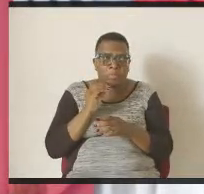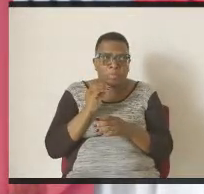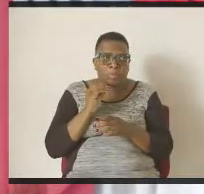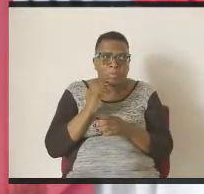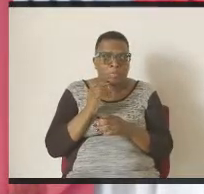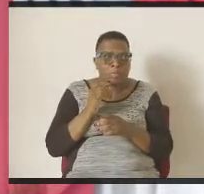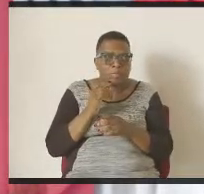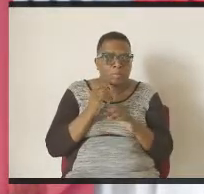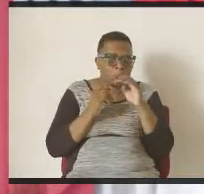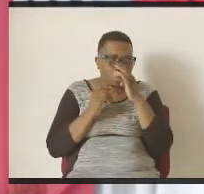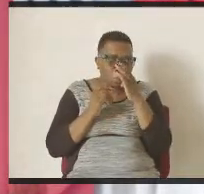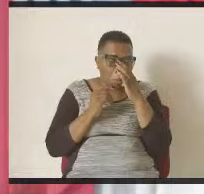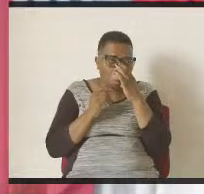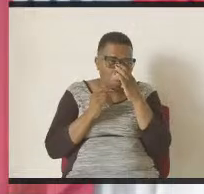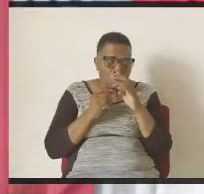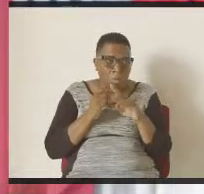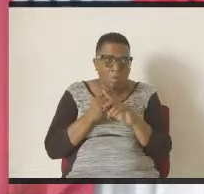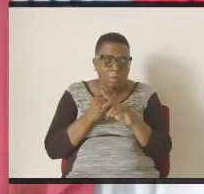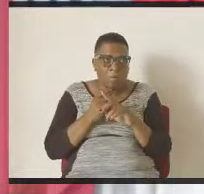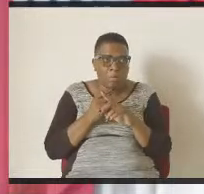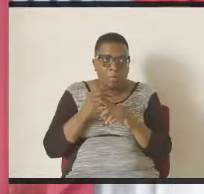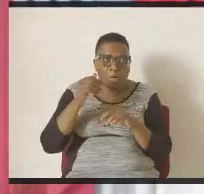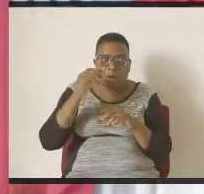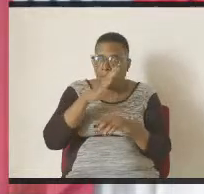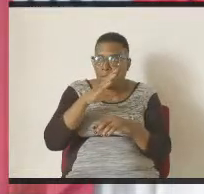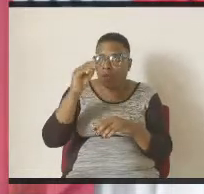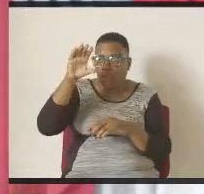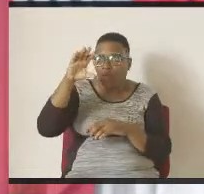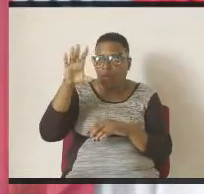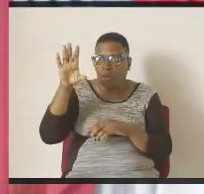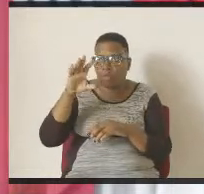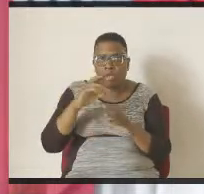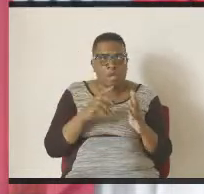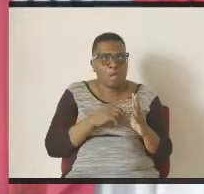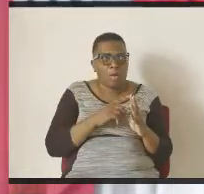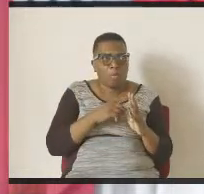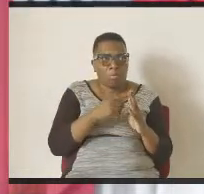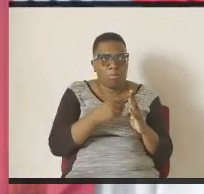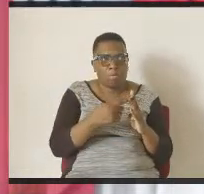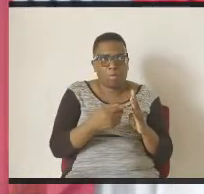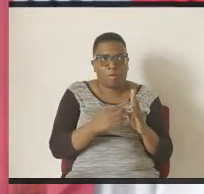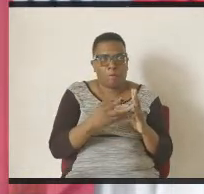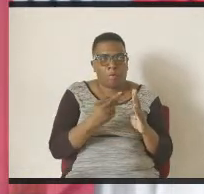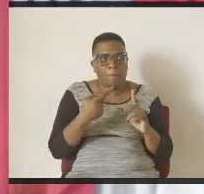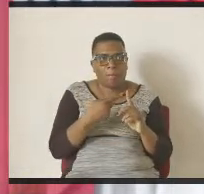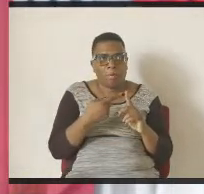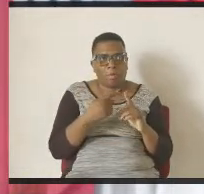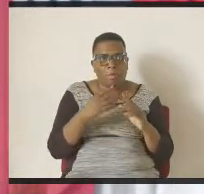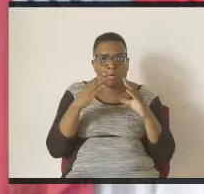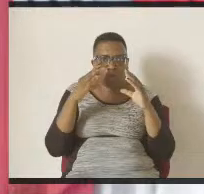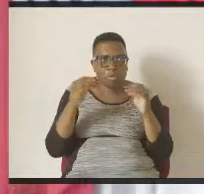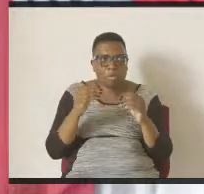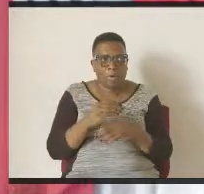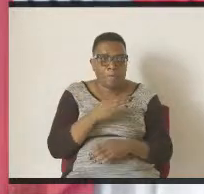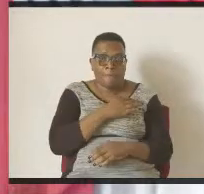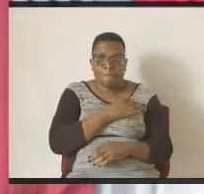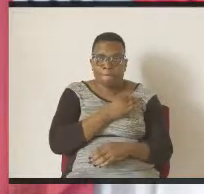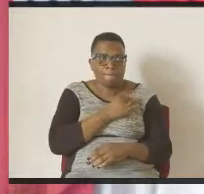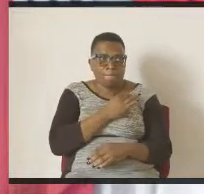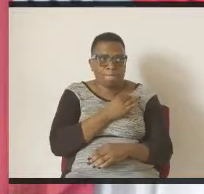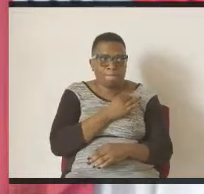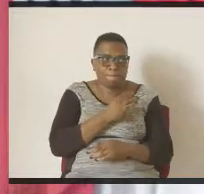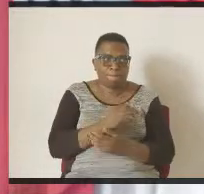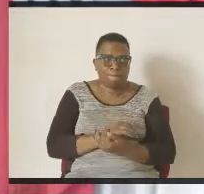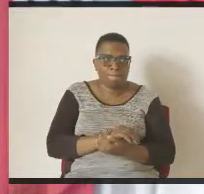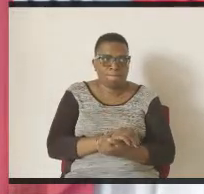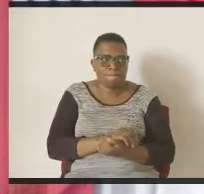disowning, and of course the cross. The fourth advice we want to share with us here is to volunteer